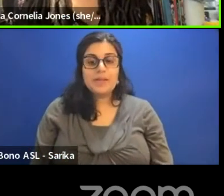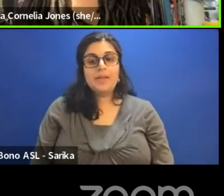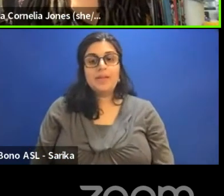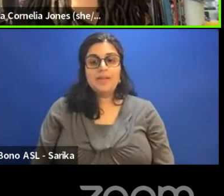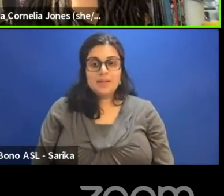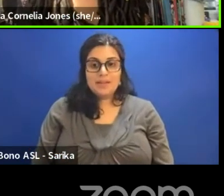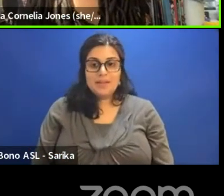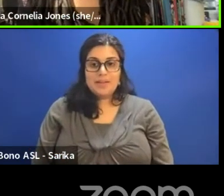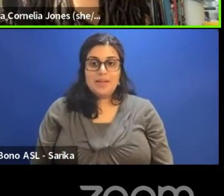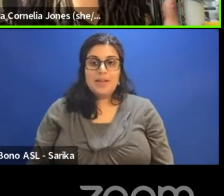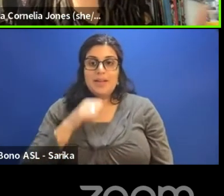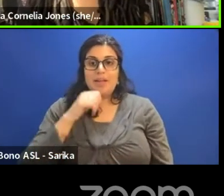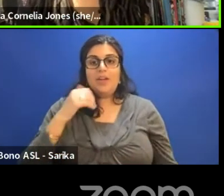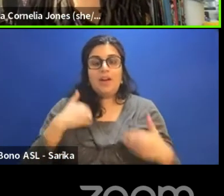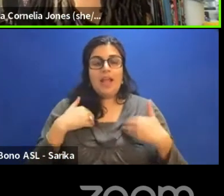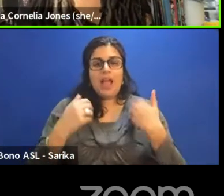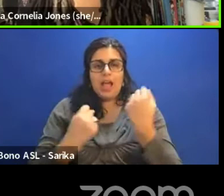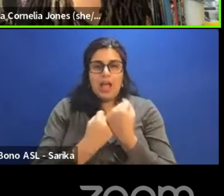And if you don't have a